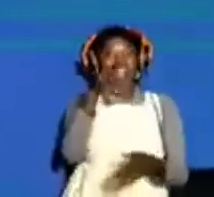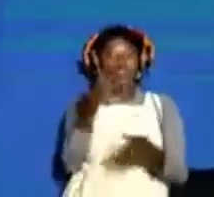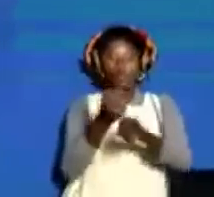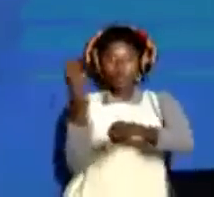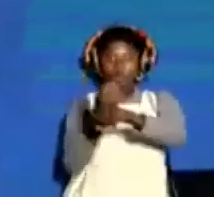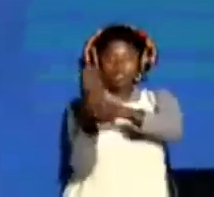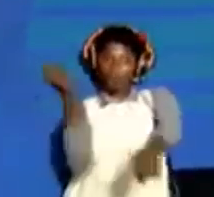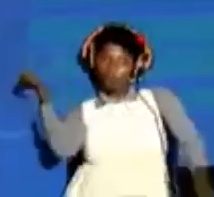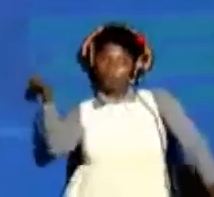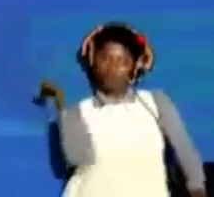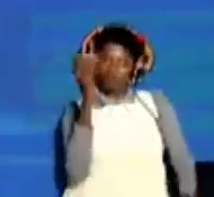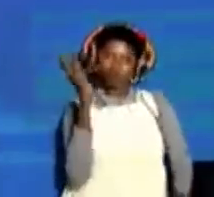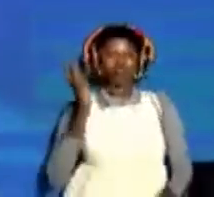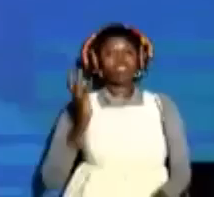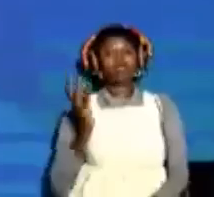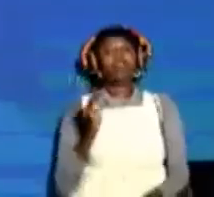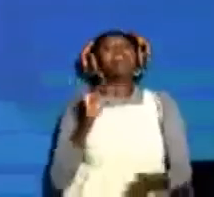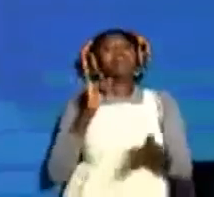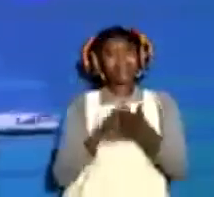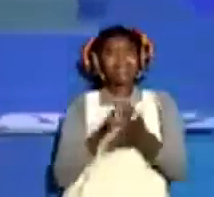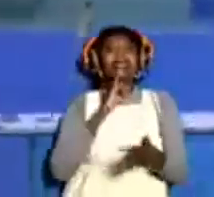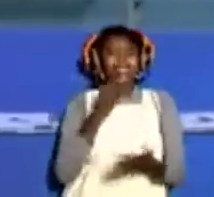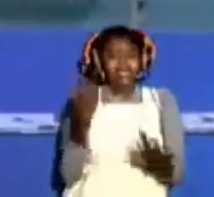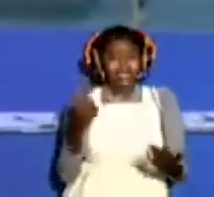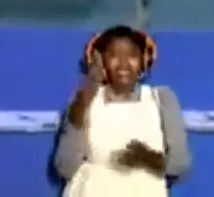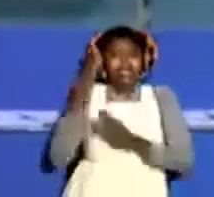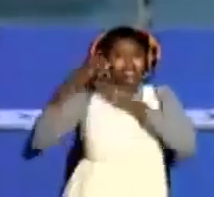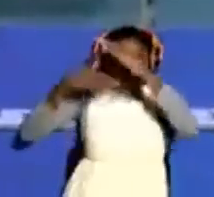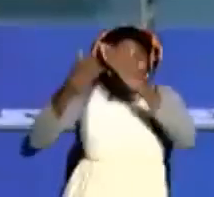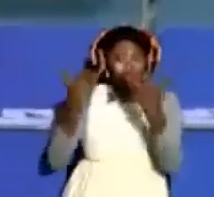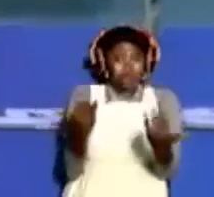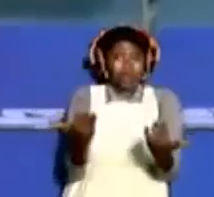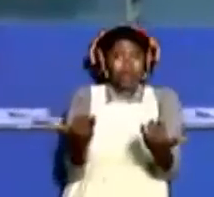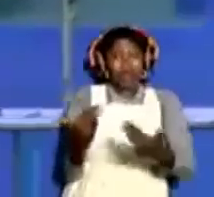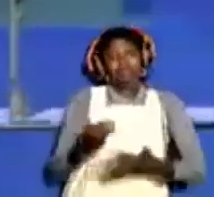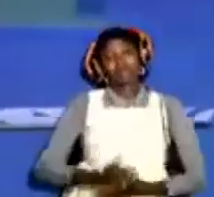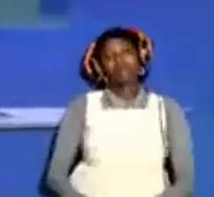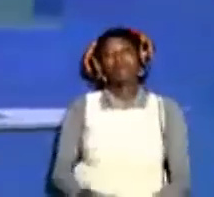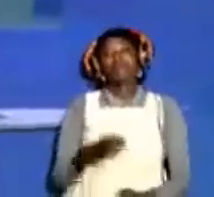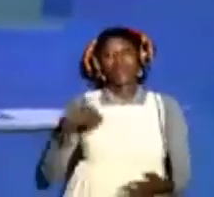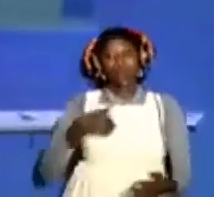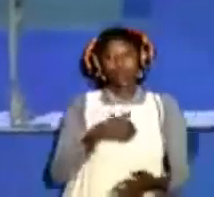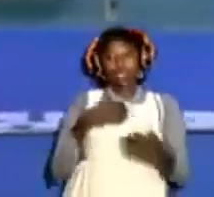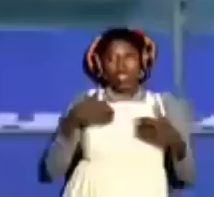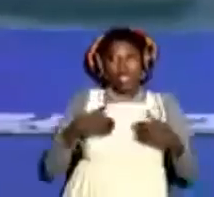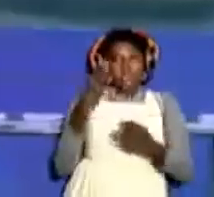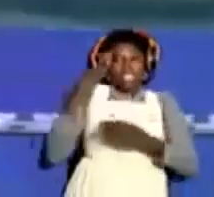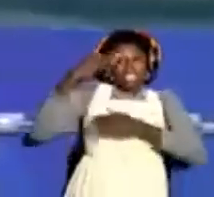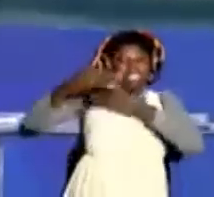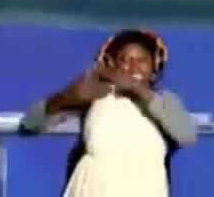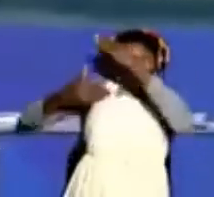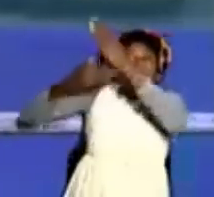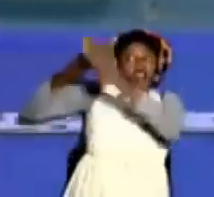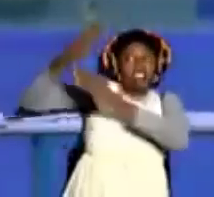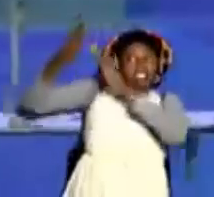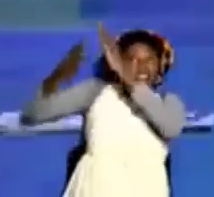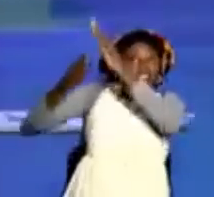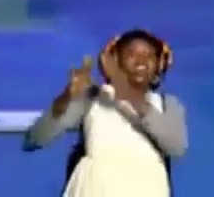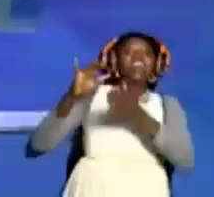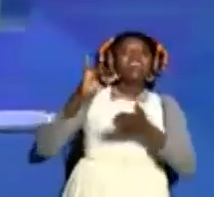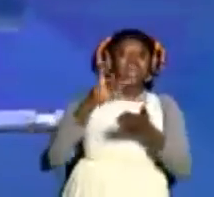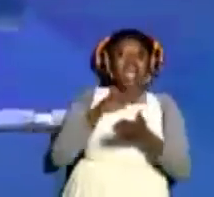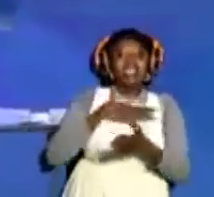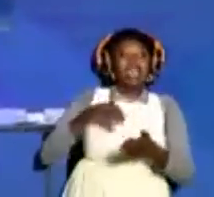stoned. That's the generation we have come. We have come to a generation of captive